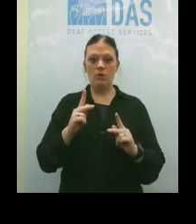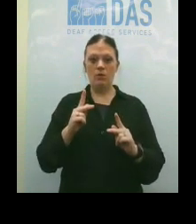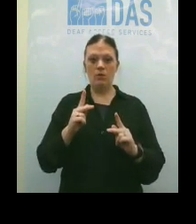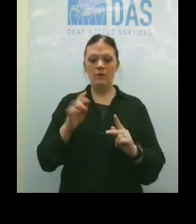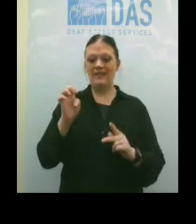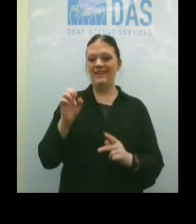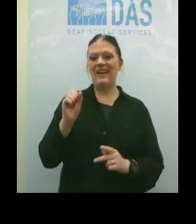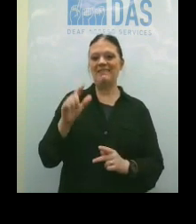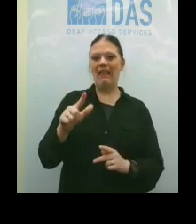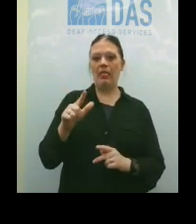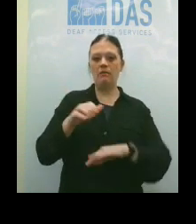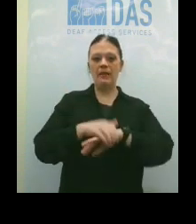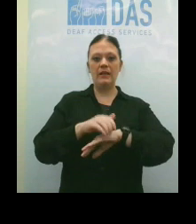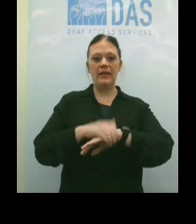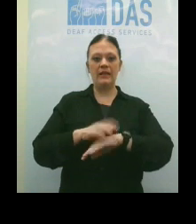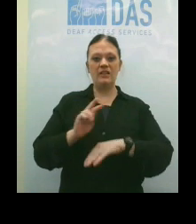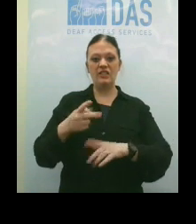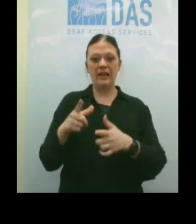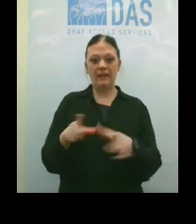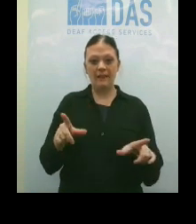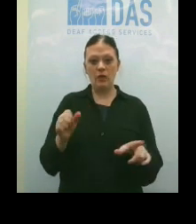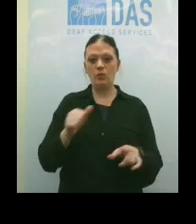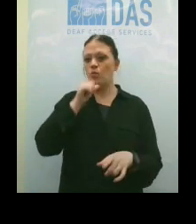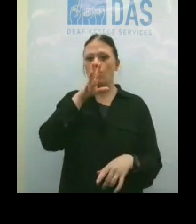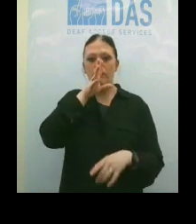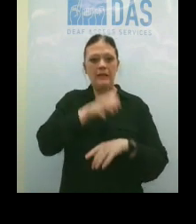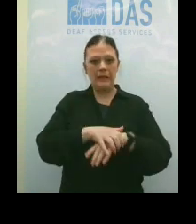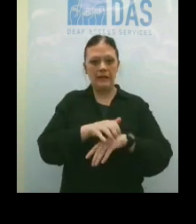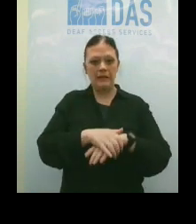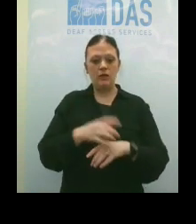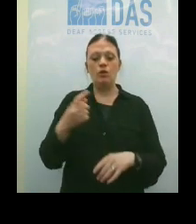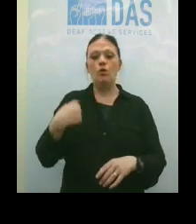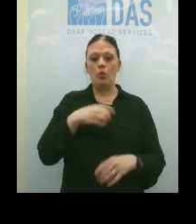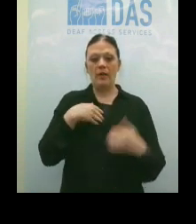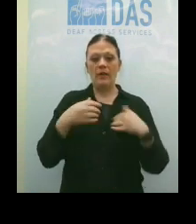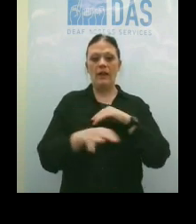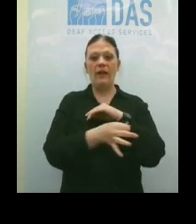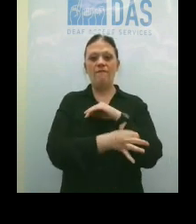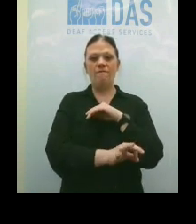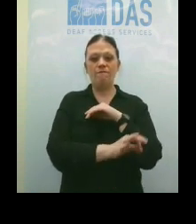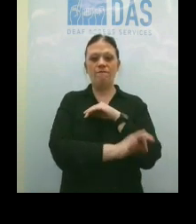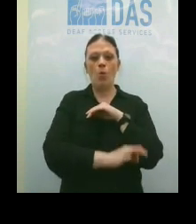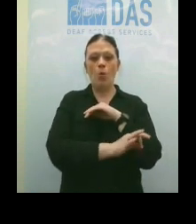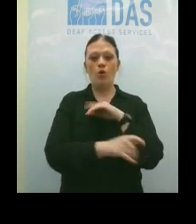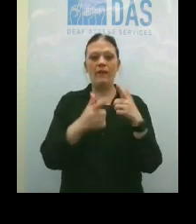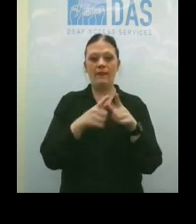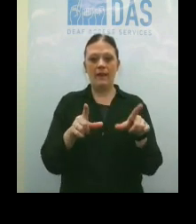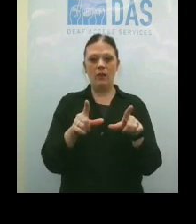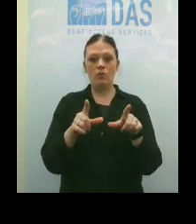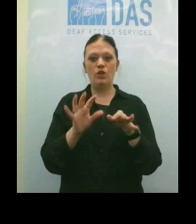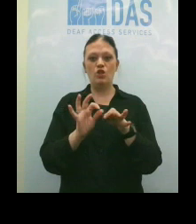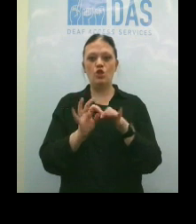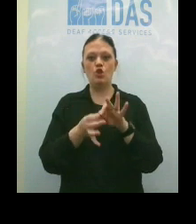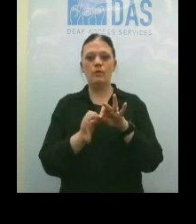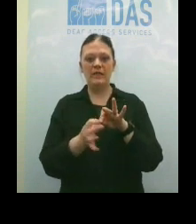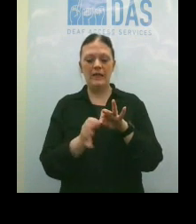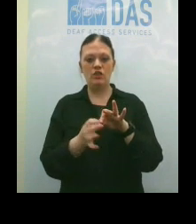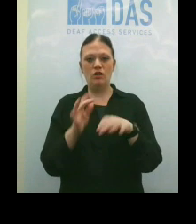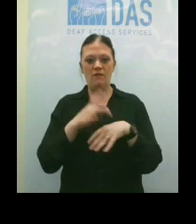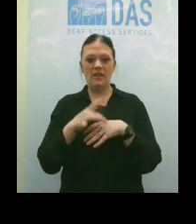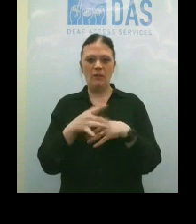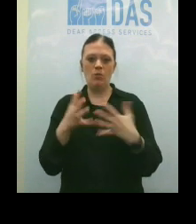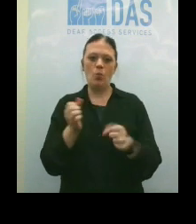second language or don't speak English, it's a little bit tough, so we do have foreign language interpretation available. We just want to make it easy for